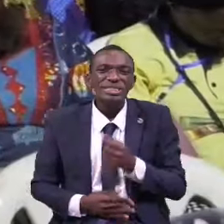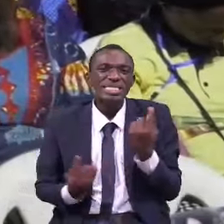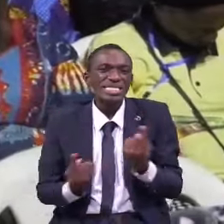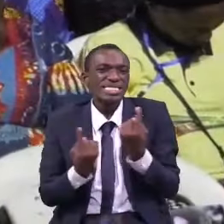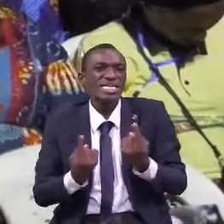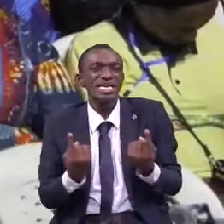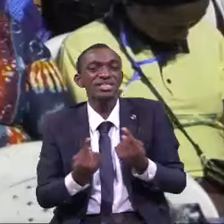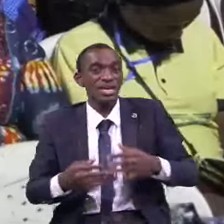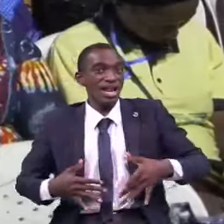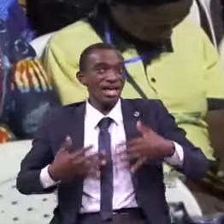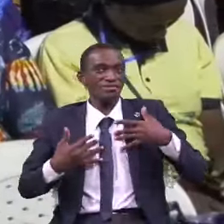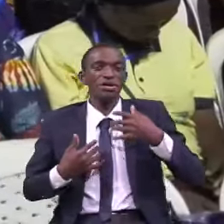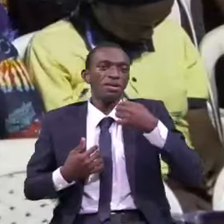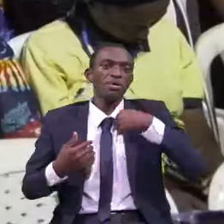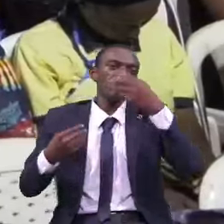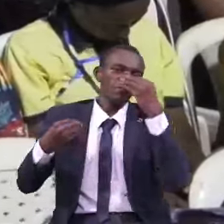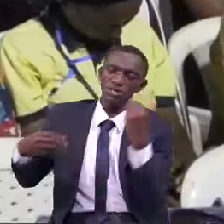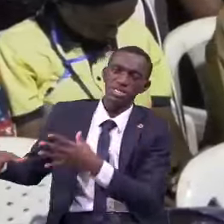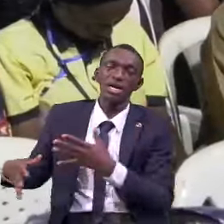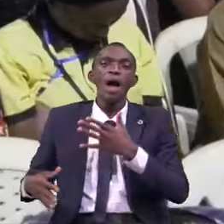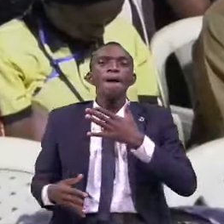life. I forsake my corruption.